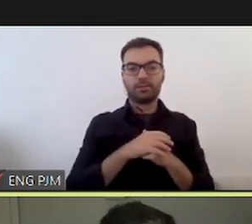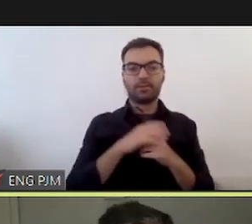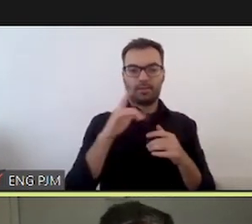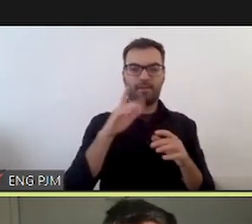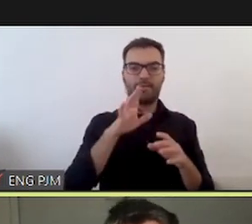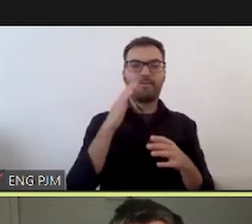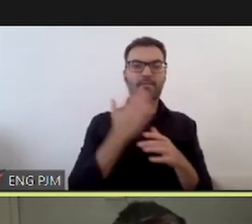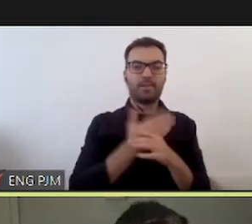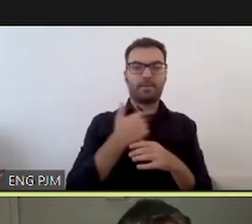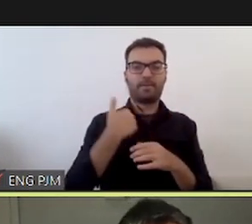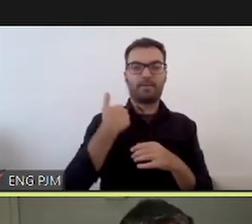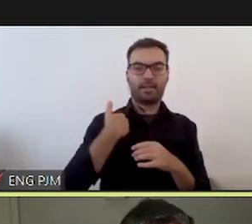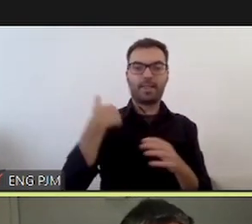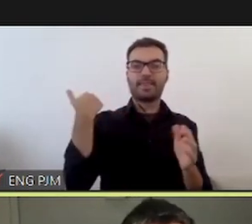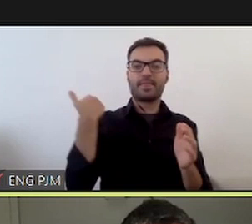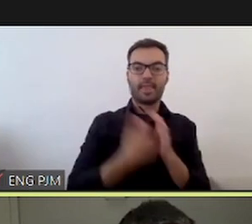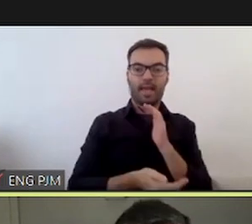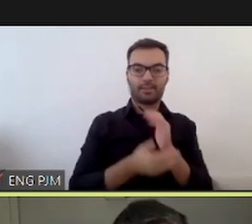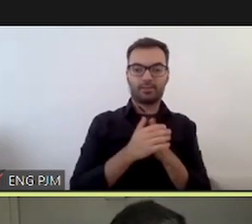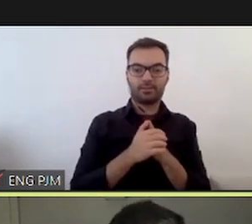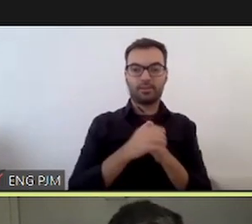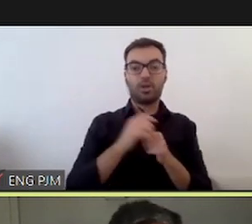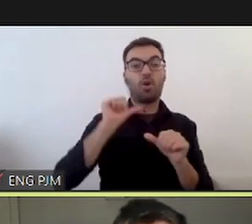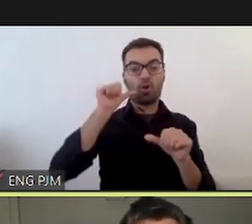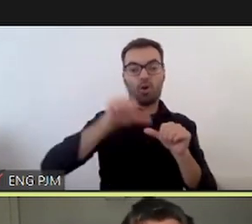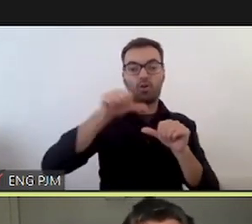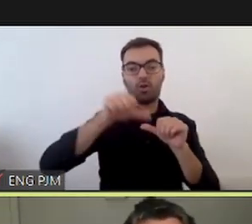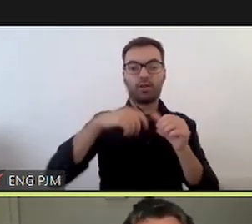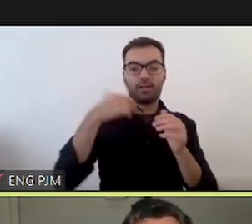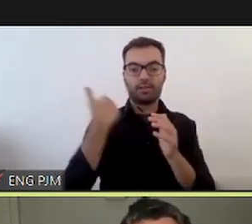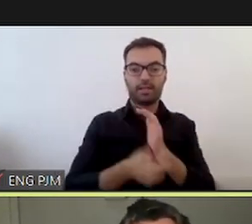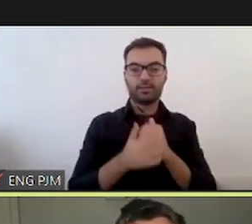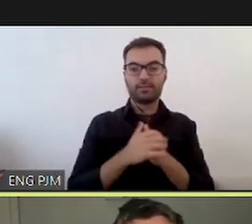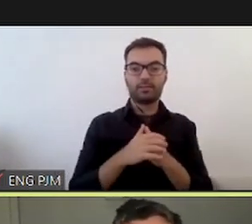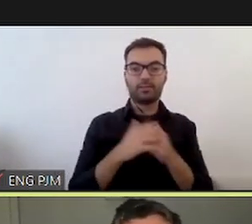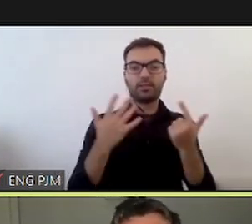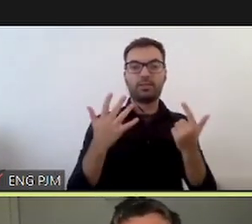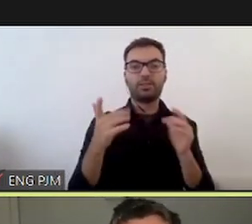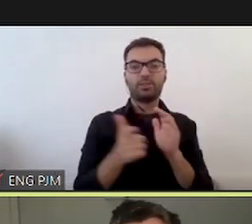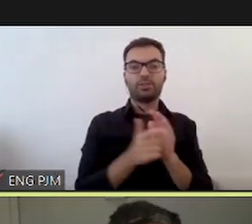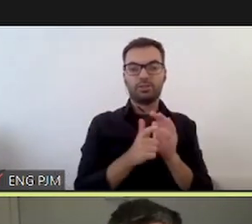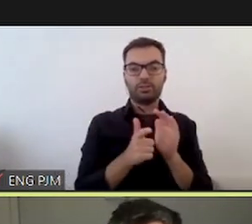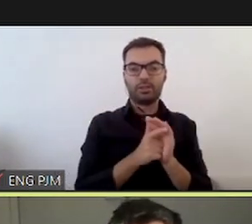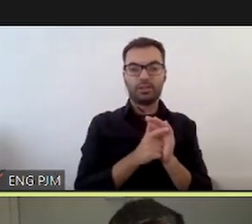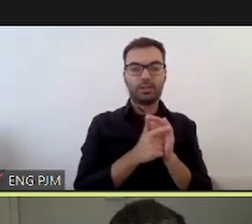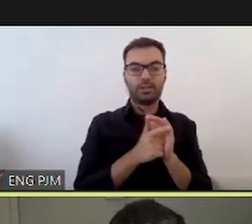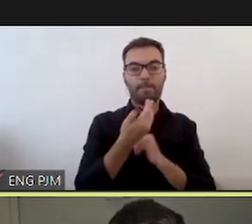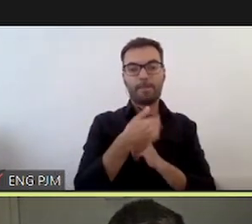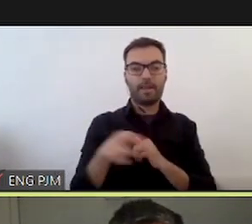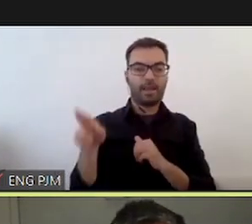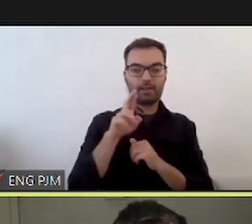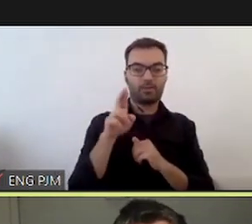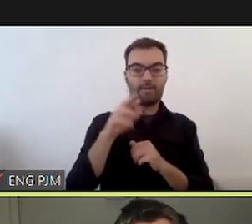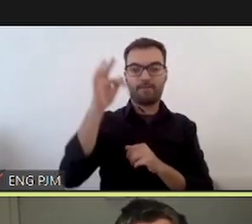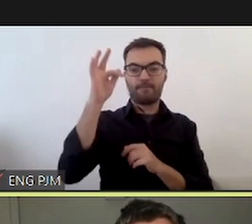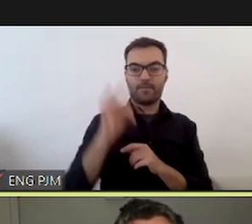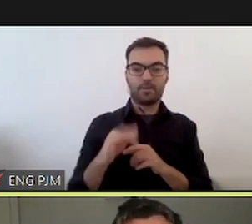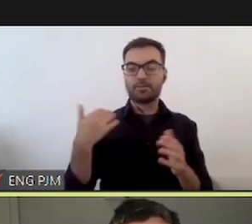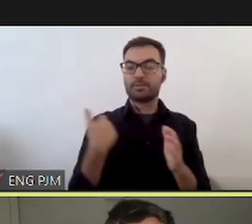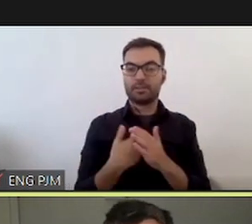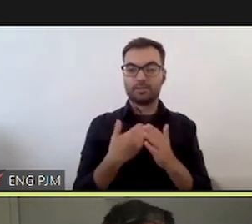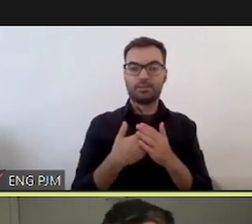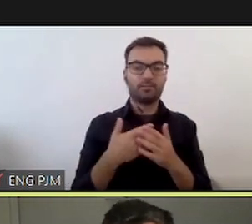the UK losing every year 17 billion pounds because they are